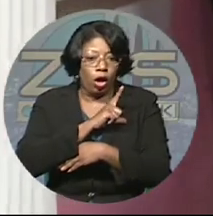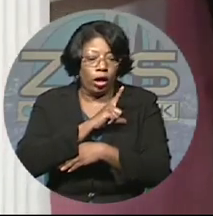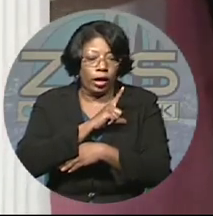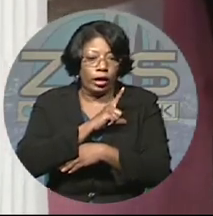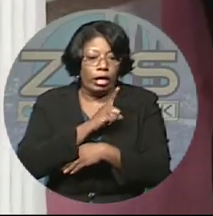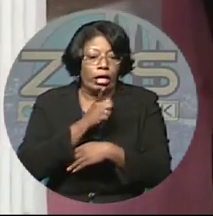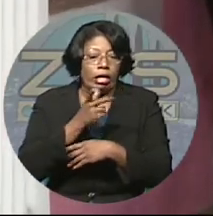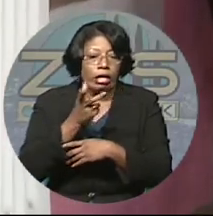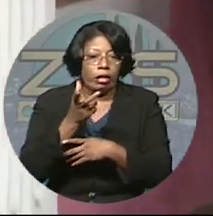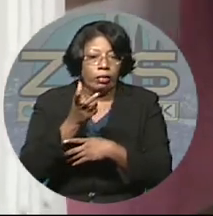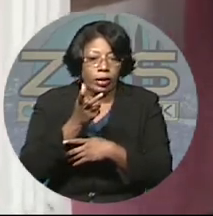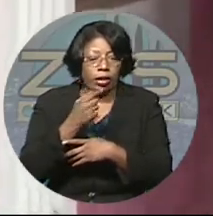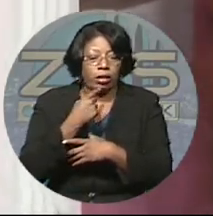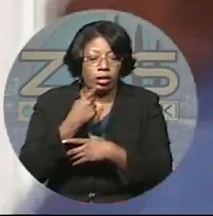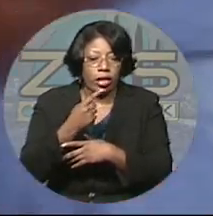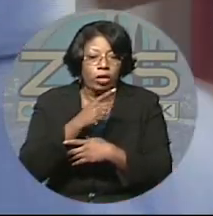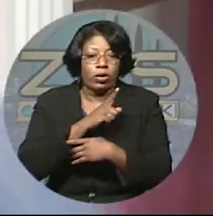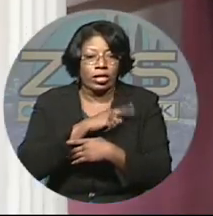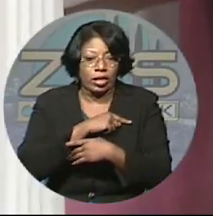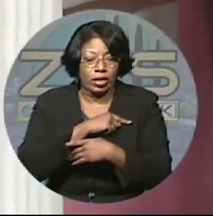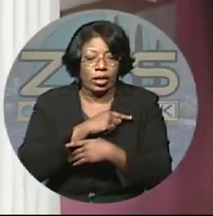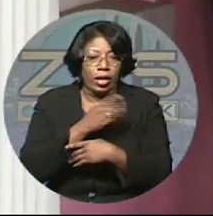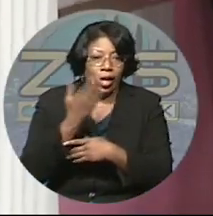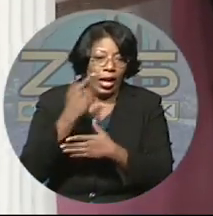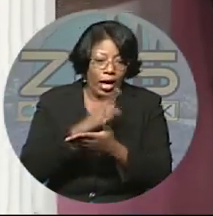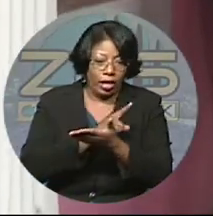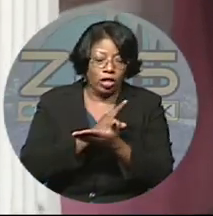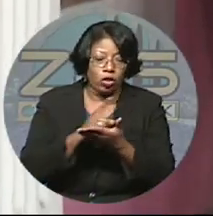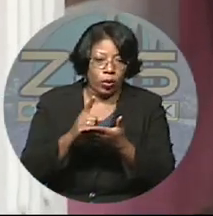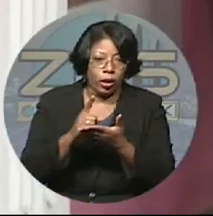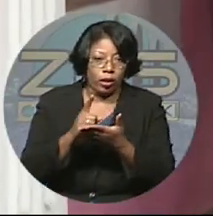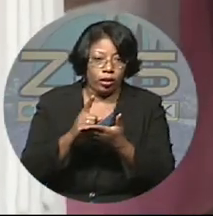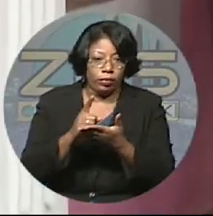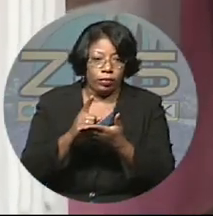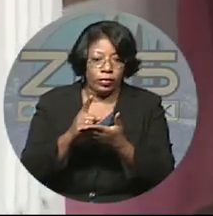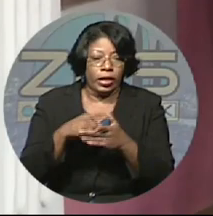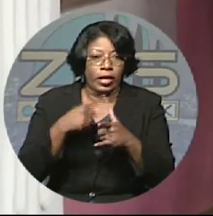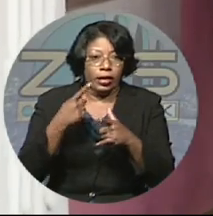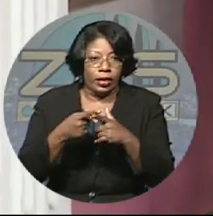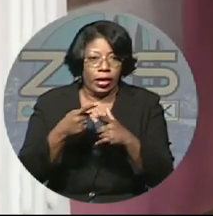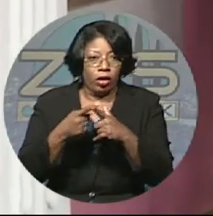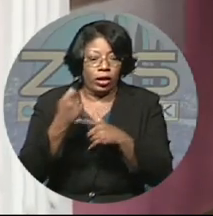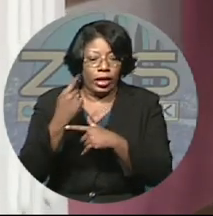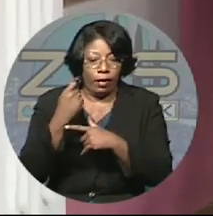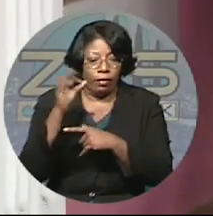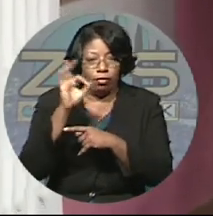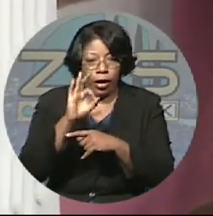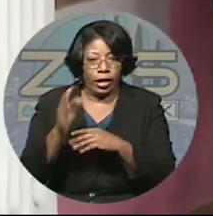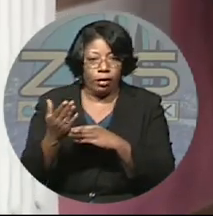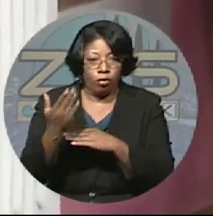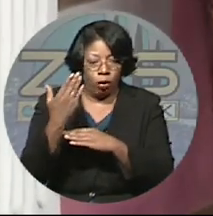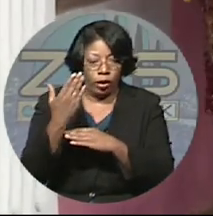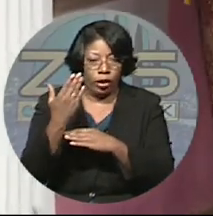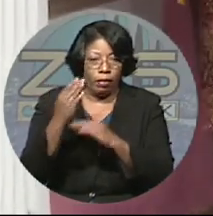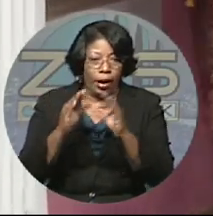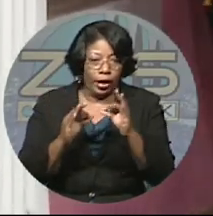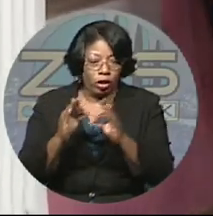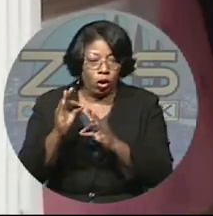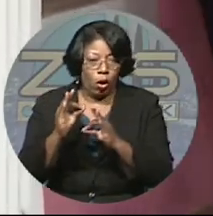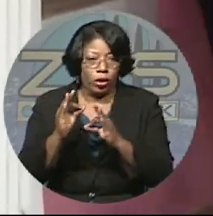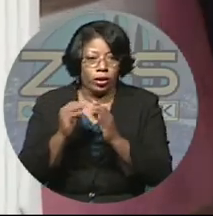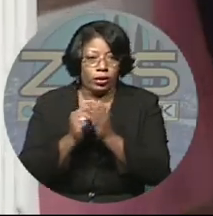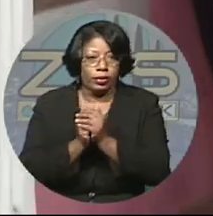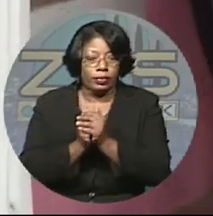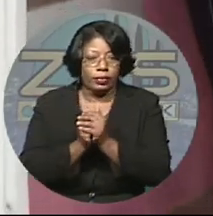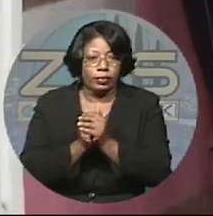guilty to killing Major last week. The case was then adjourned to 11 Friday morning. Attorney Glendon Roll is